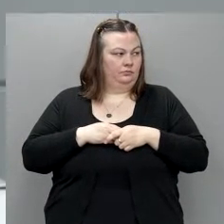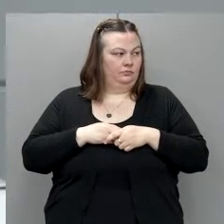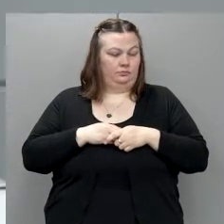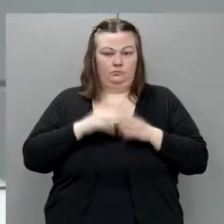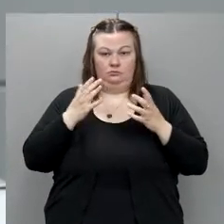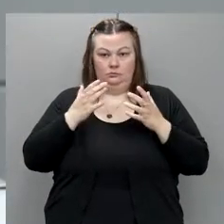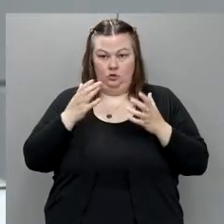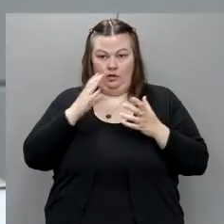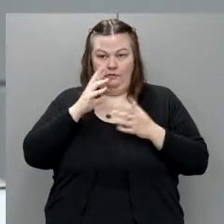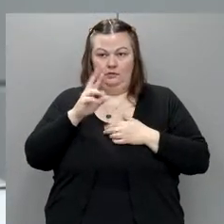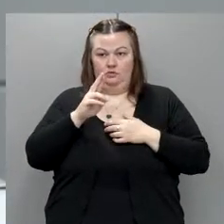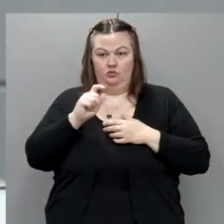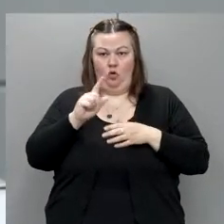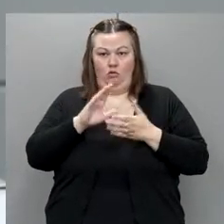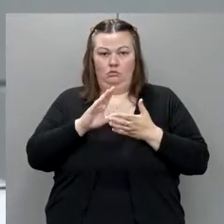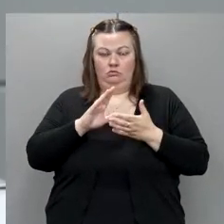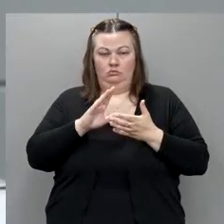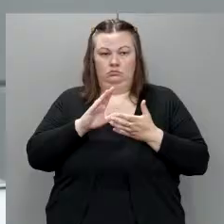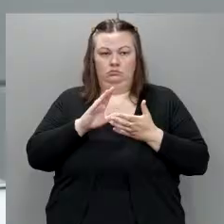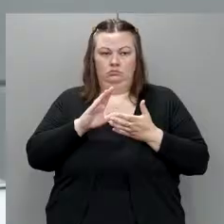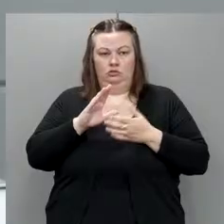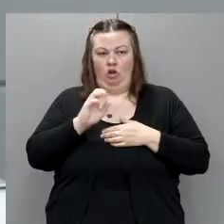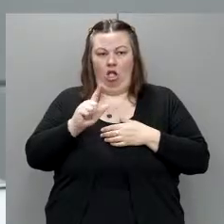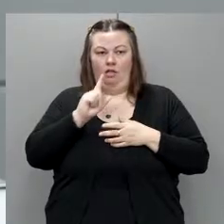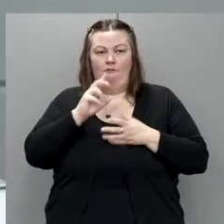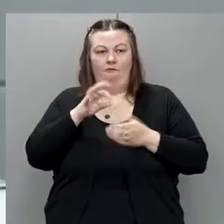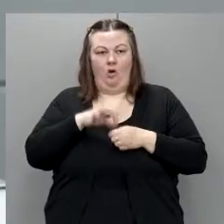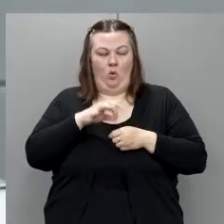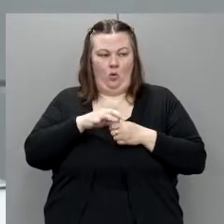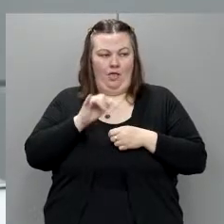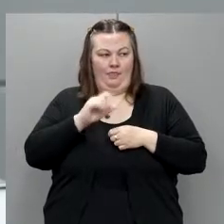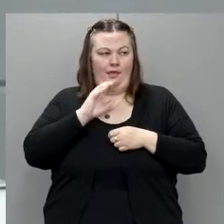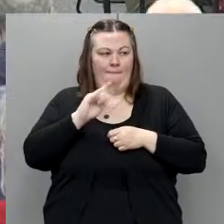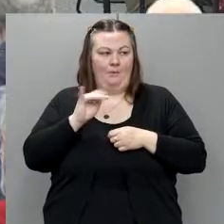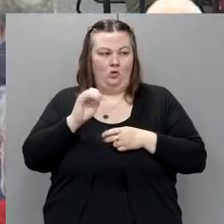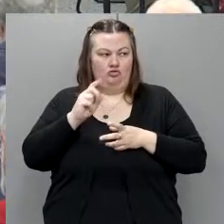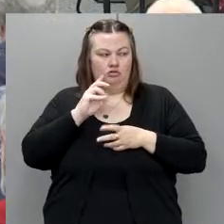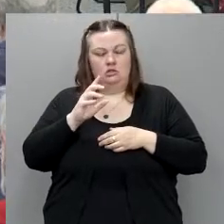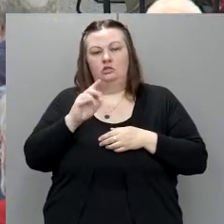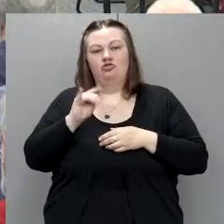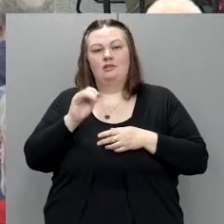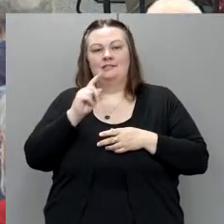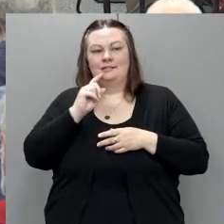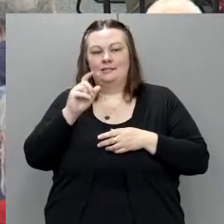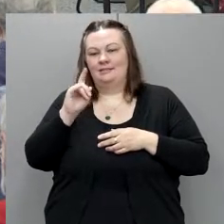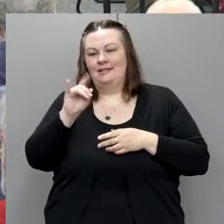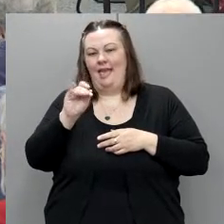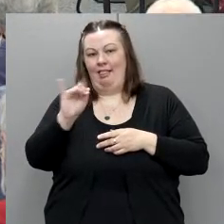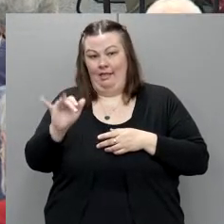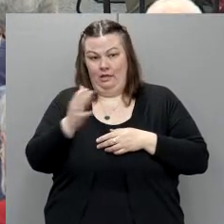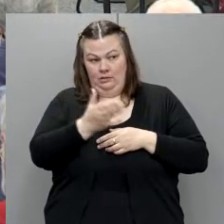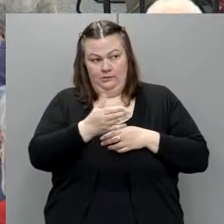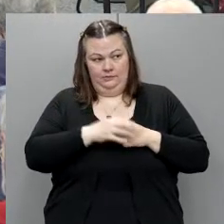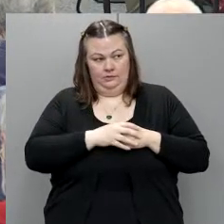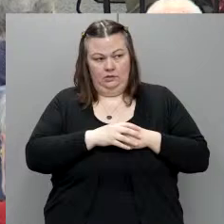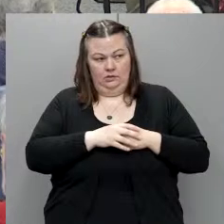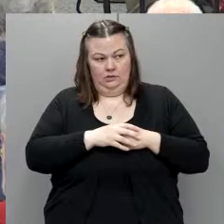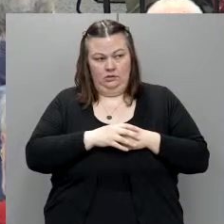Okay, could we have a roll call vote, please? Roll call vote on that motion. Trustee Daly.